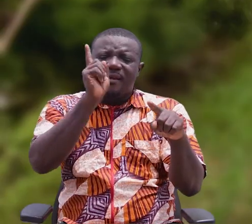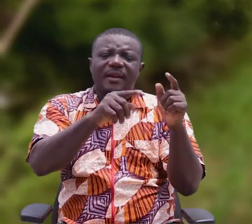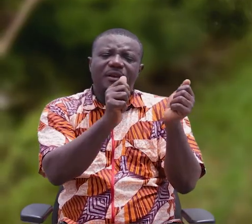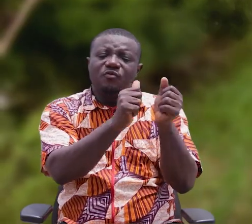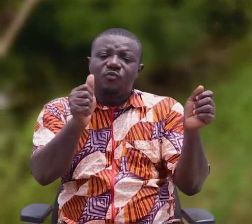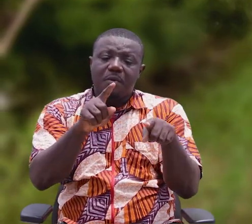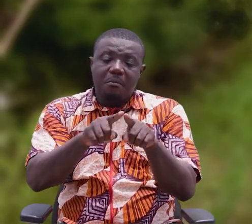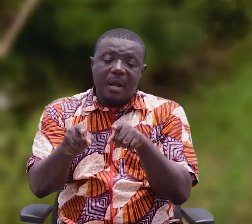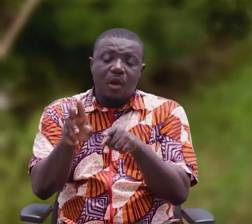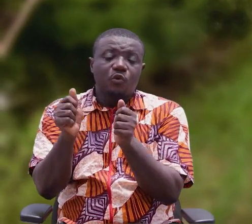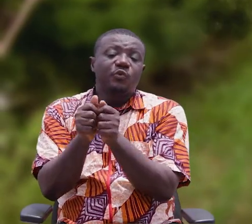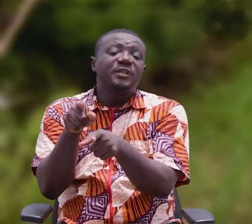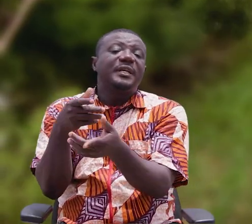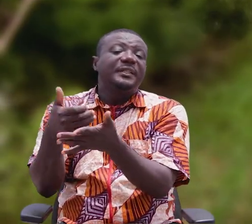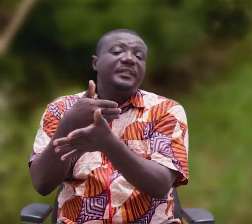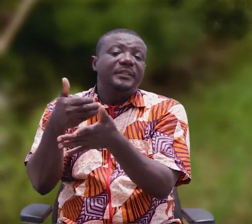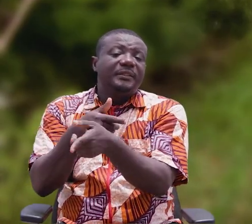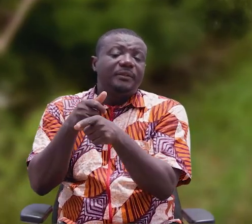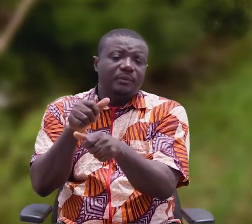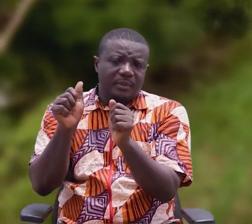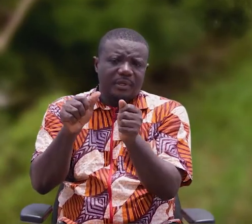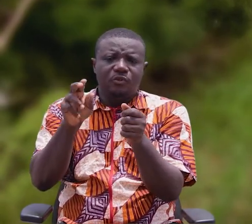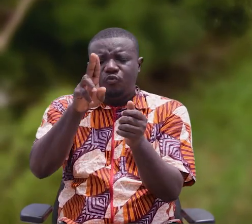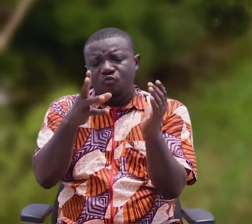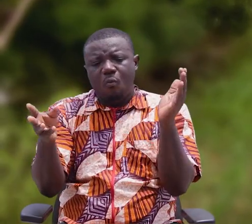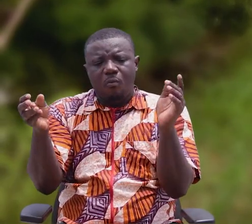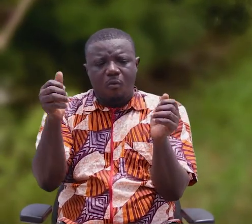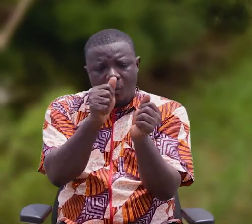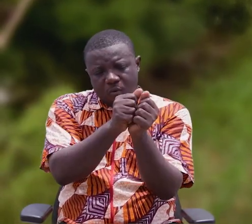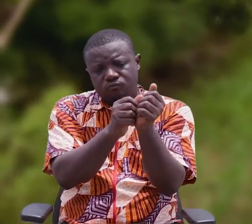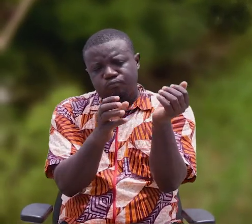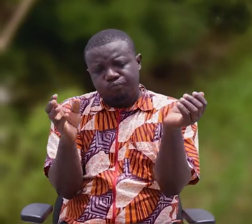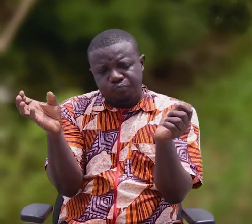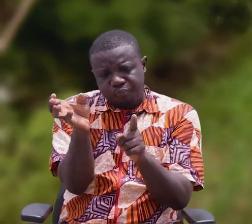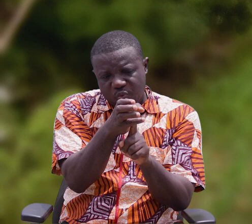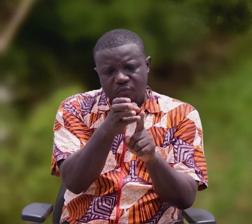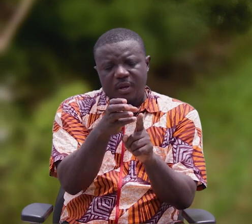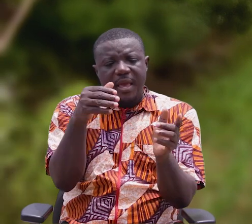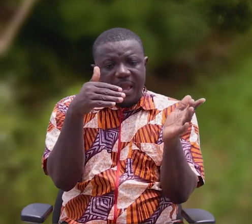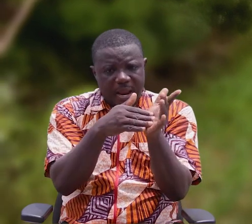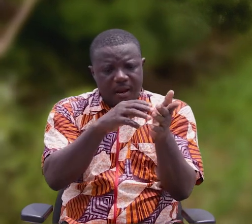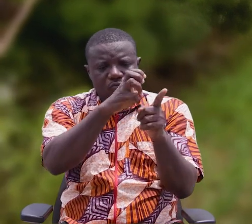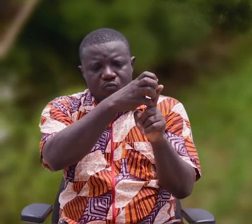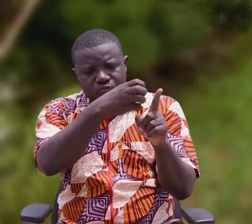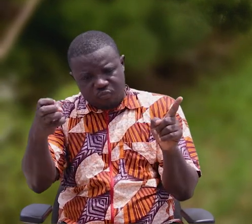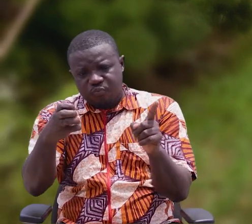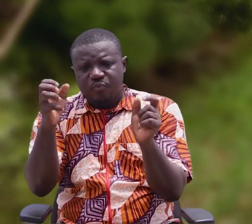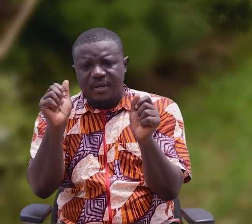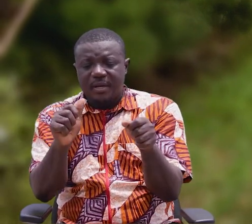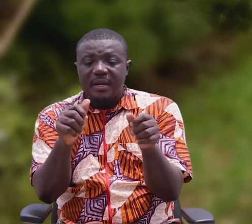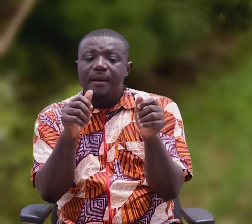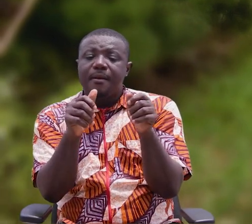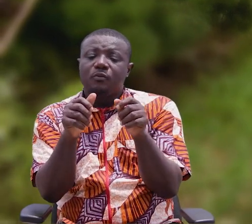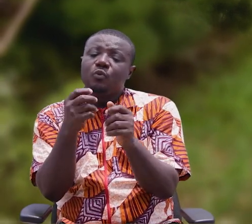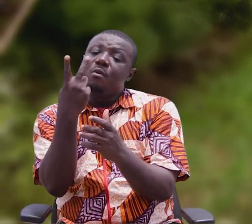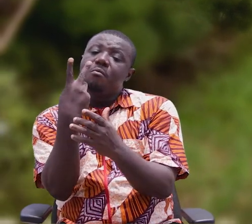it. So you can still use the traditional white cane and still use the device in the sense that those who produce